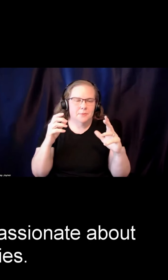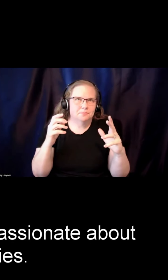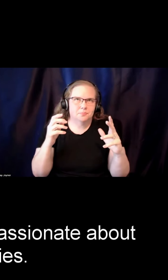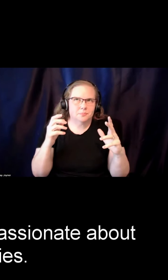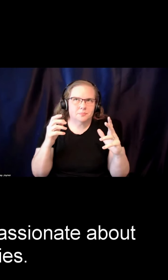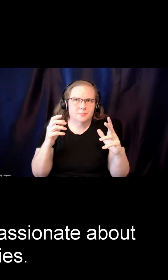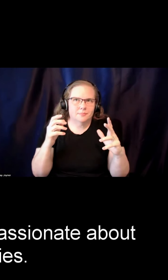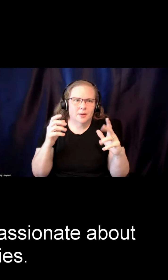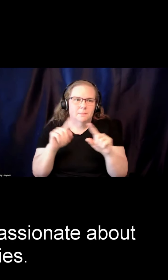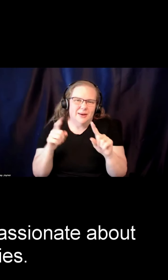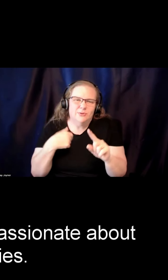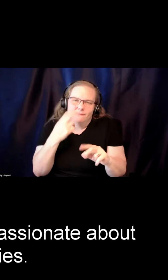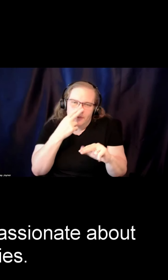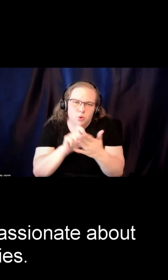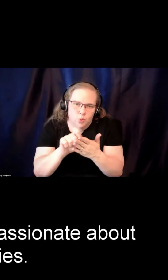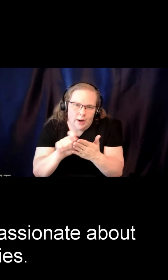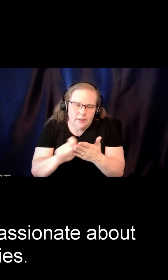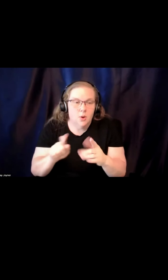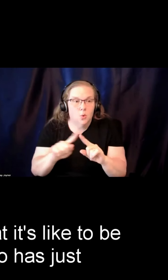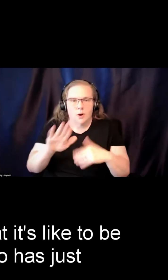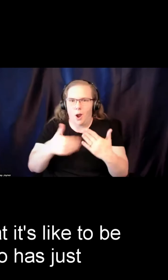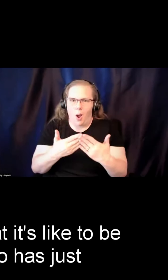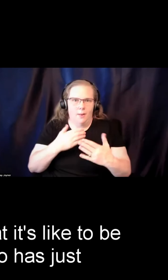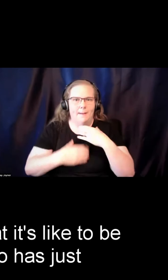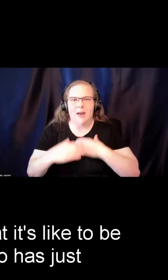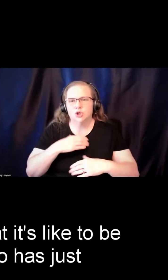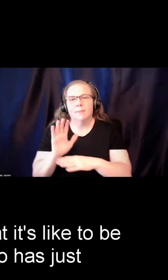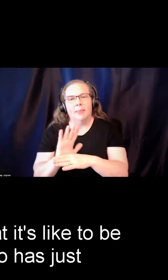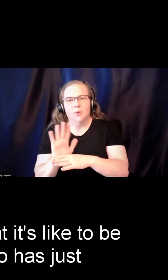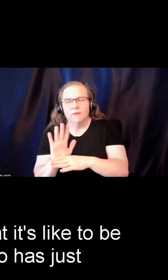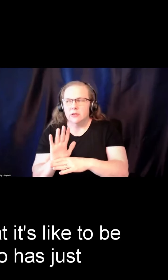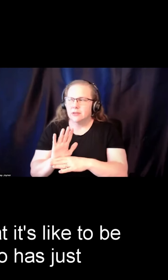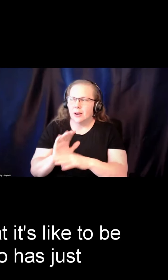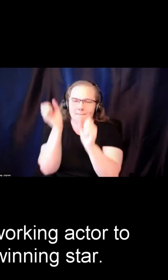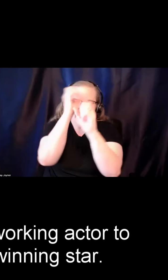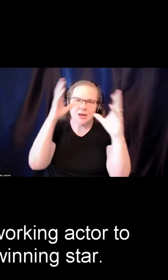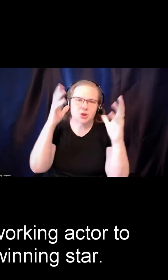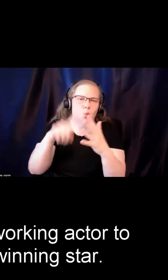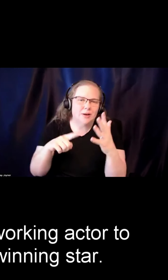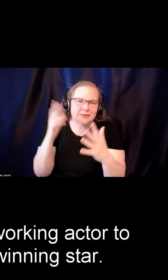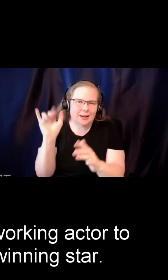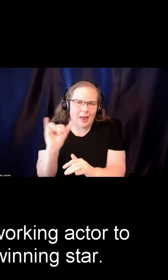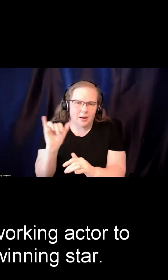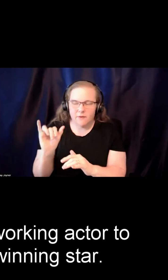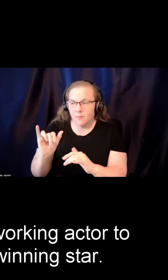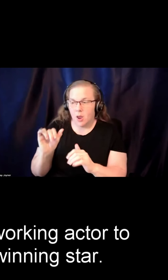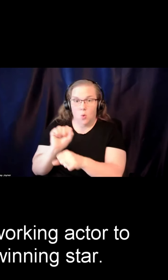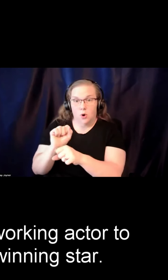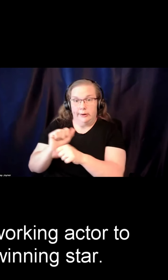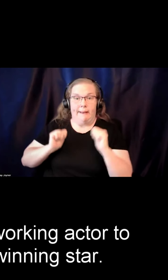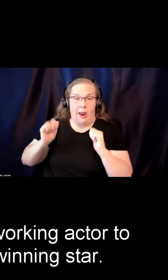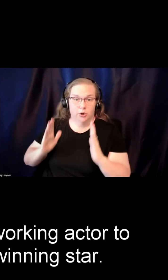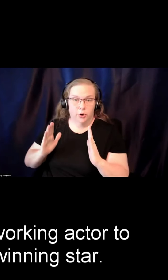also, we're all passionate about the movies, and imagining what it's like to be somebody who has just gone from being a working actor to being